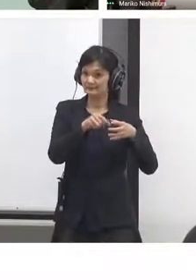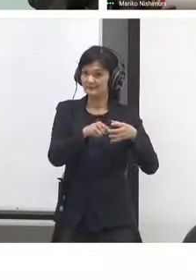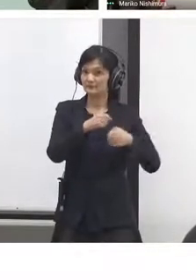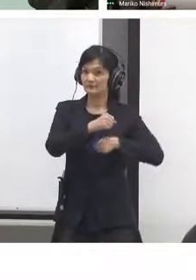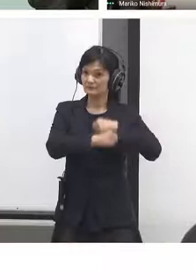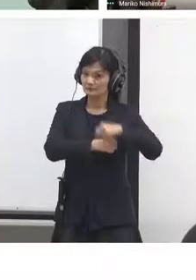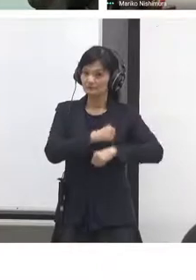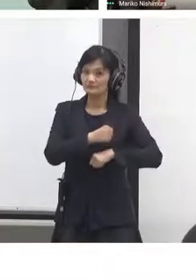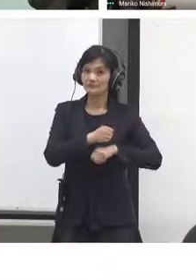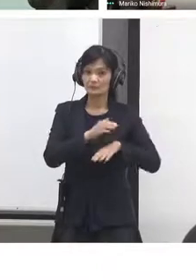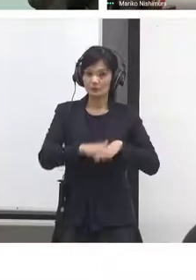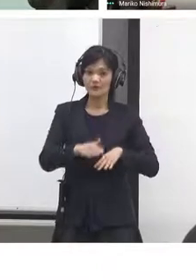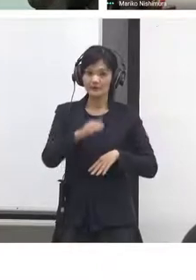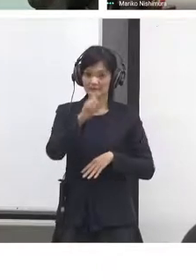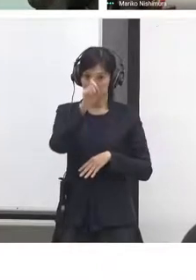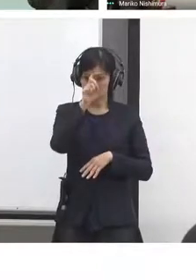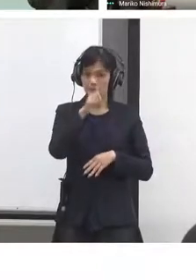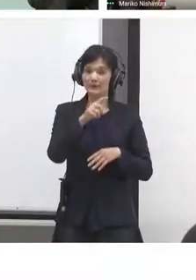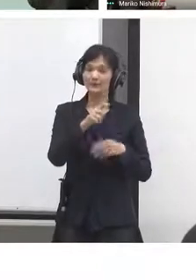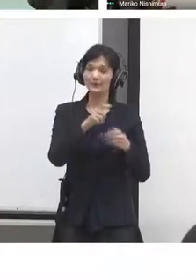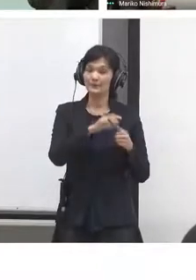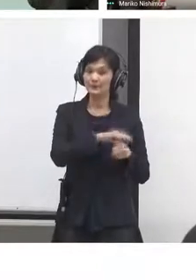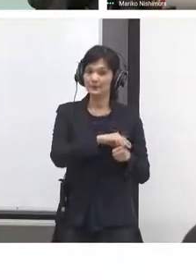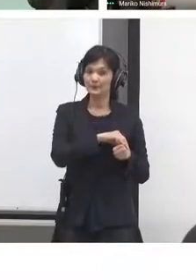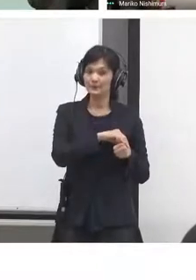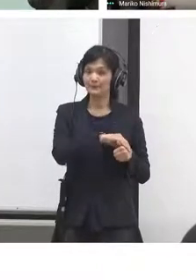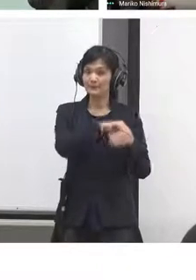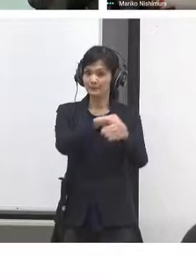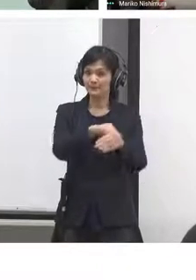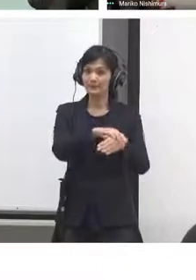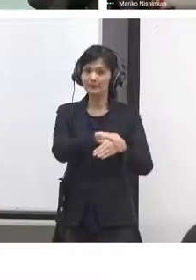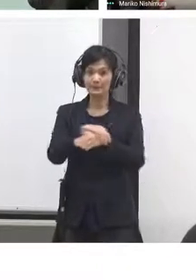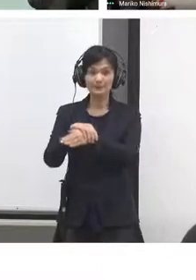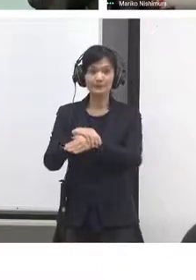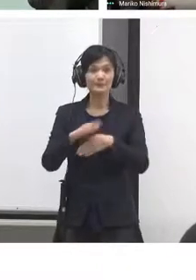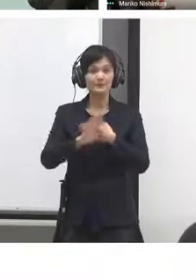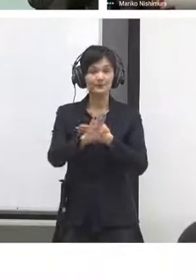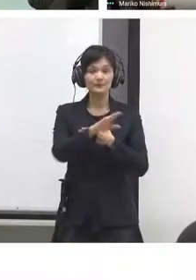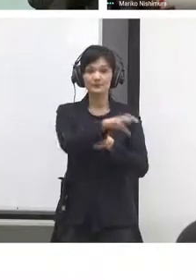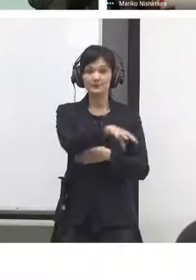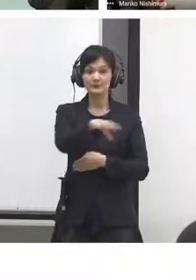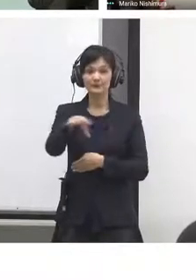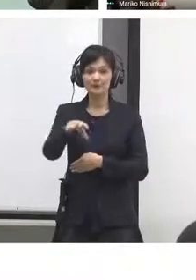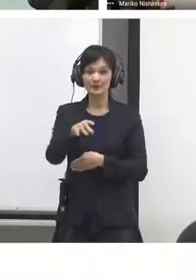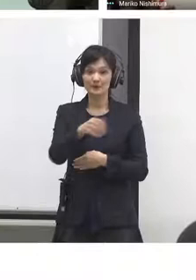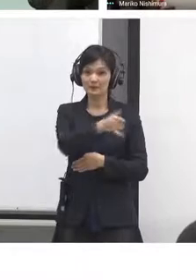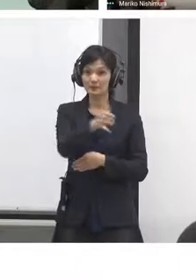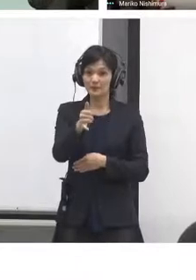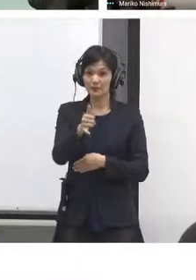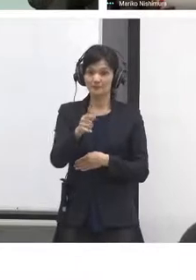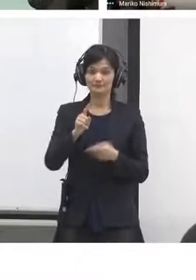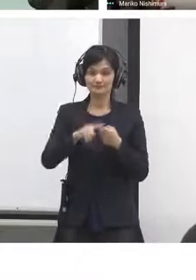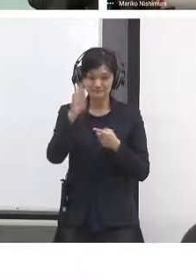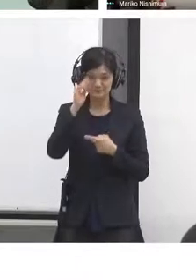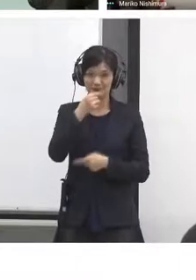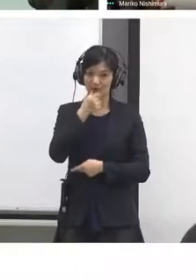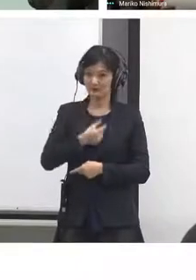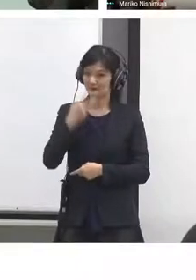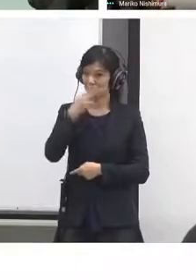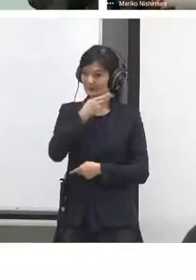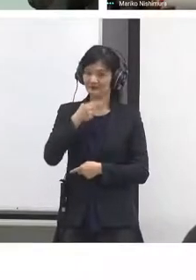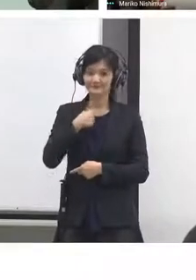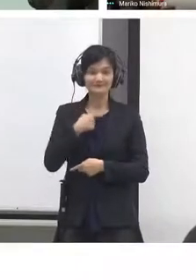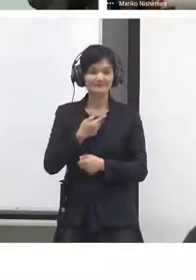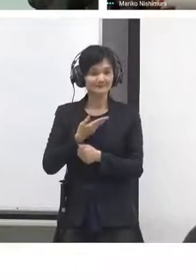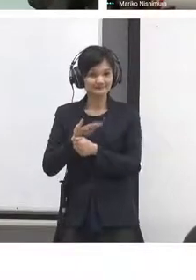Summit, maybe I should leave this to Haru-san or Mariko-san for explaining about the Code for Japan Summit. Yeah, so